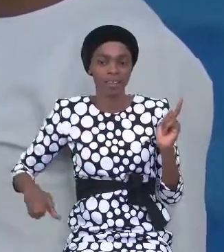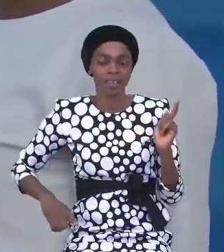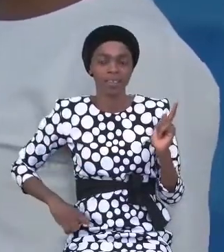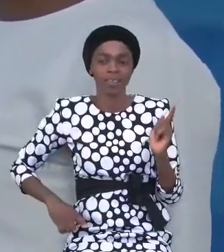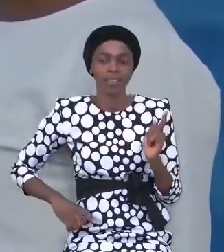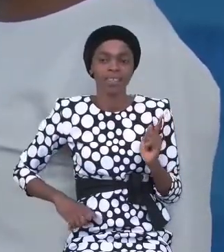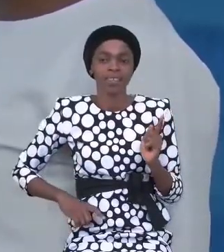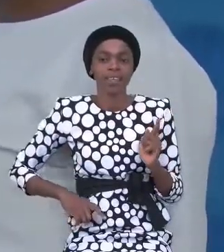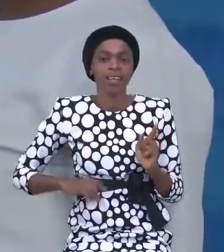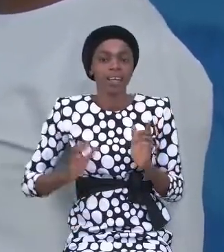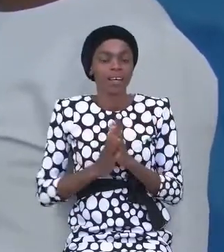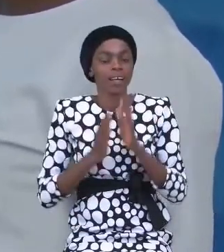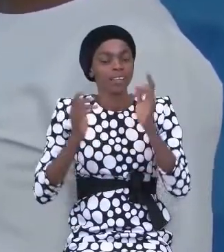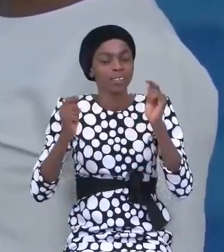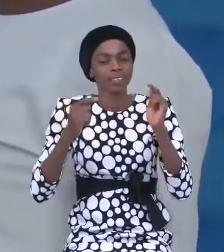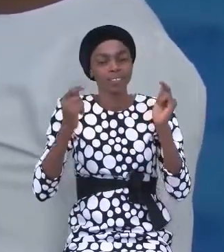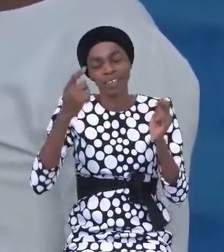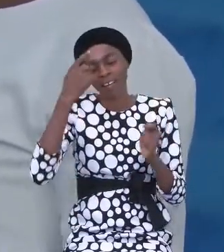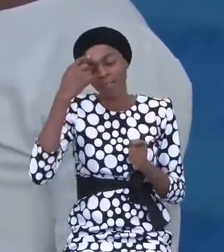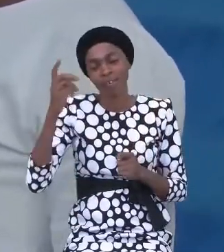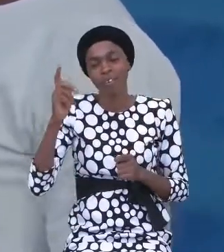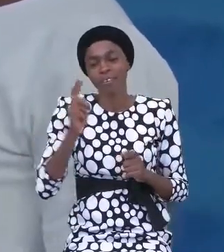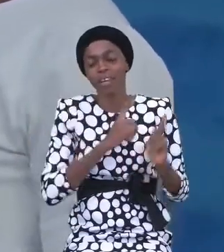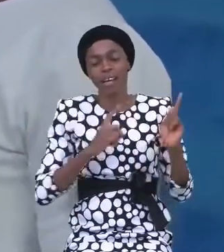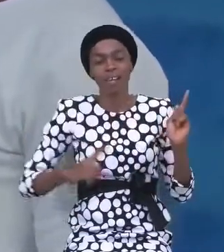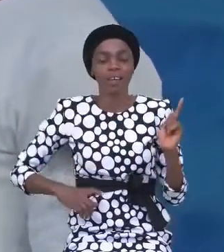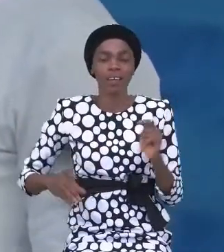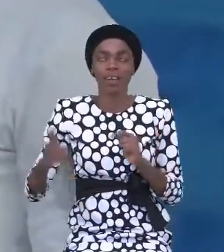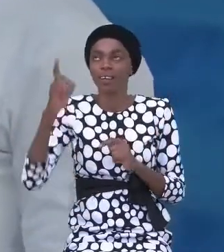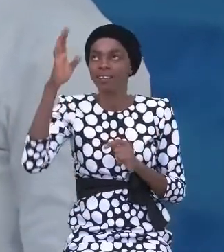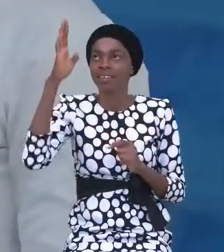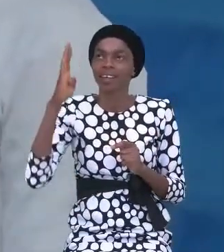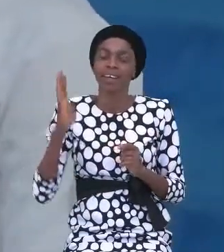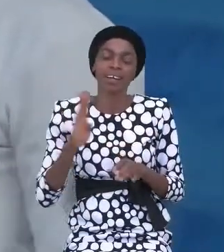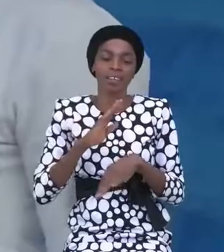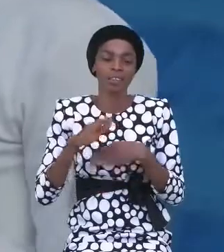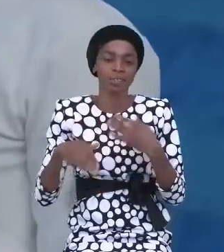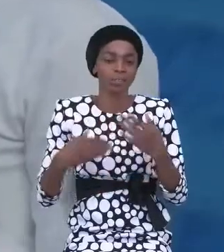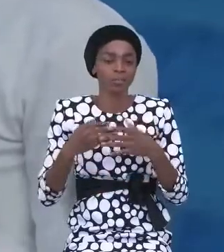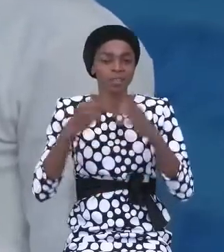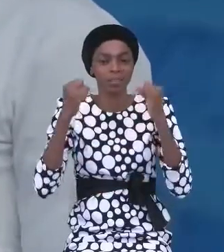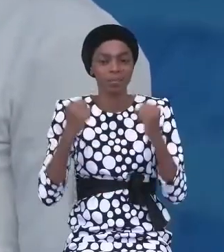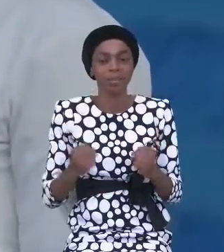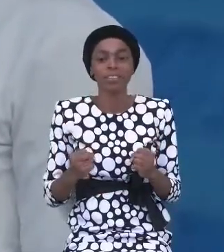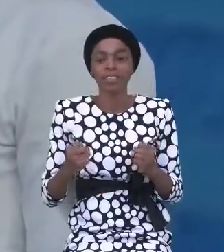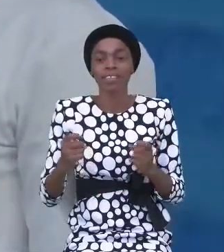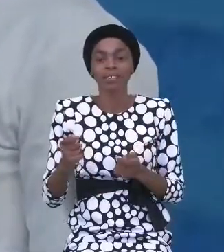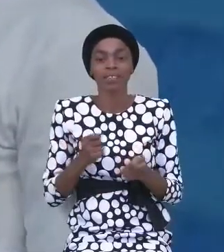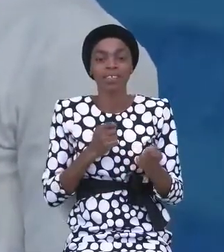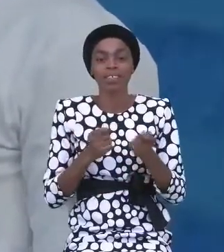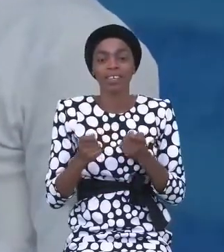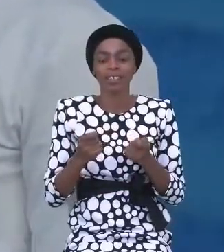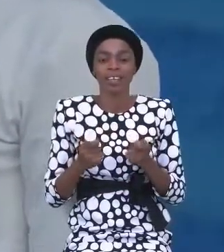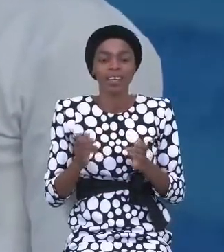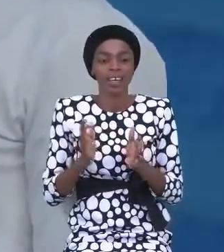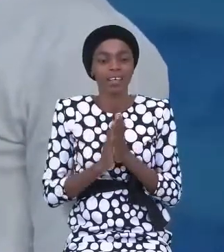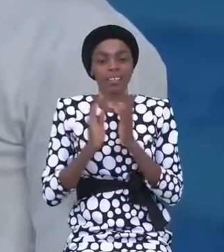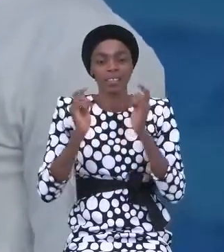praise the Lord. Hallelujah, for the Lord God omnipotent